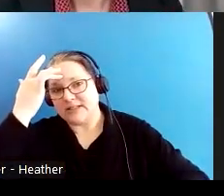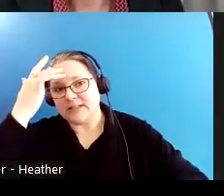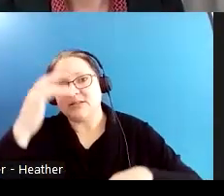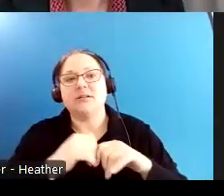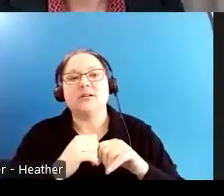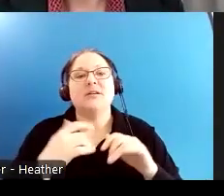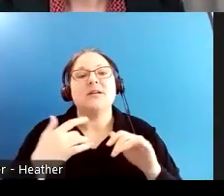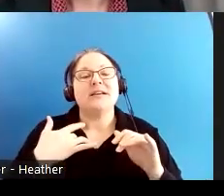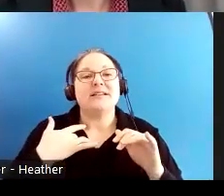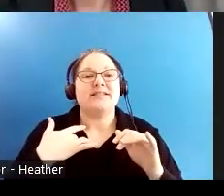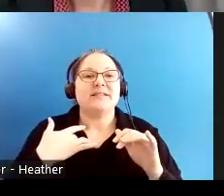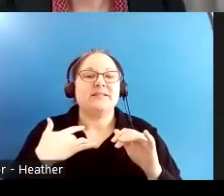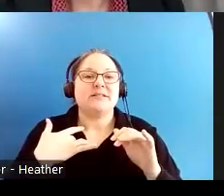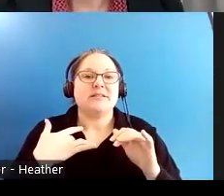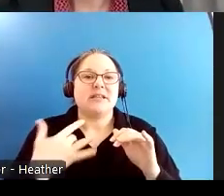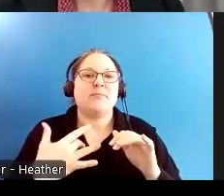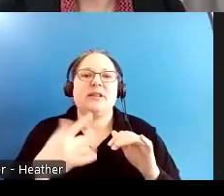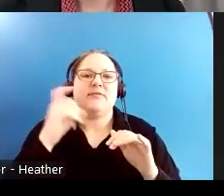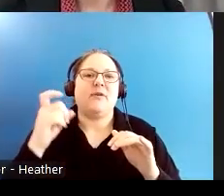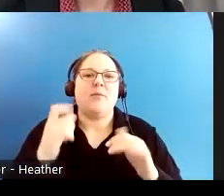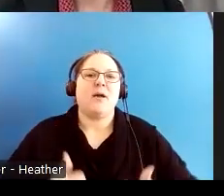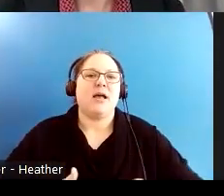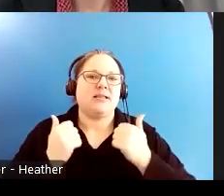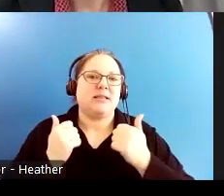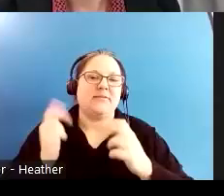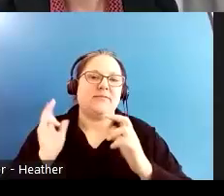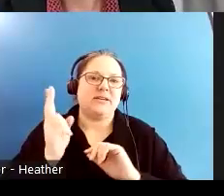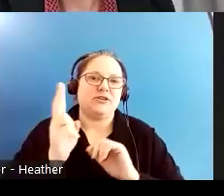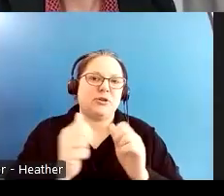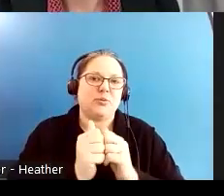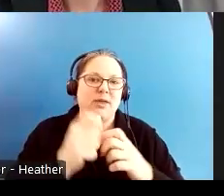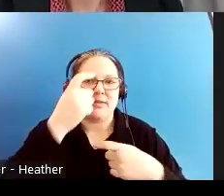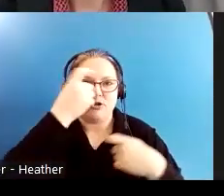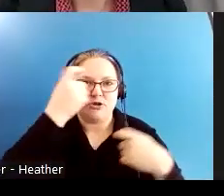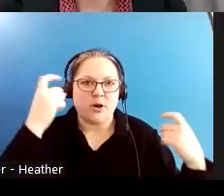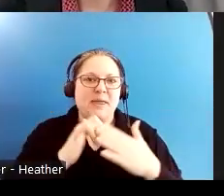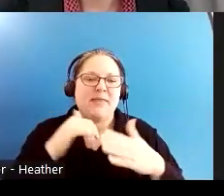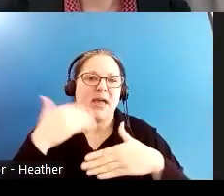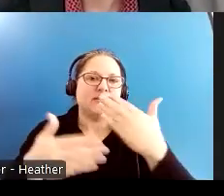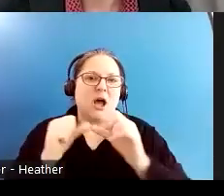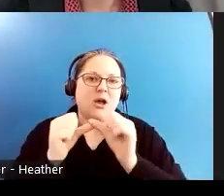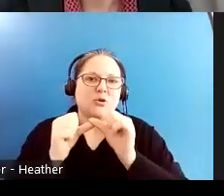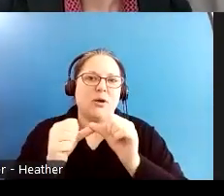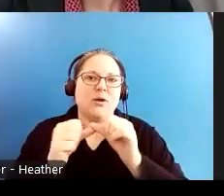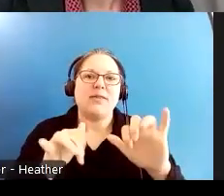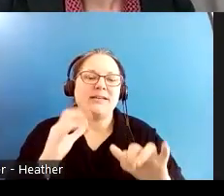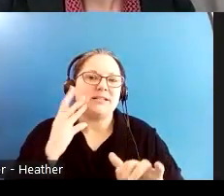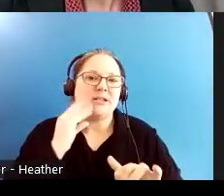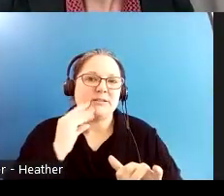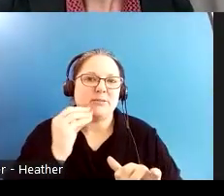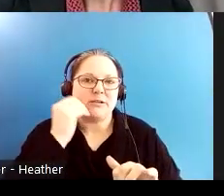usually underscored by this lifelong history of trauma and oftentimes ongoing trauma while someone's still experiencing homelessness on the street.